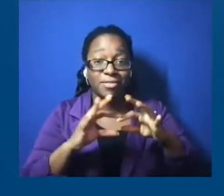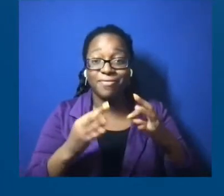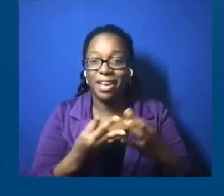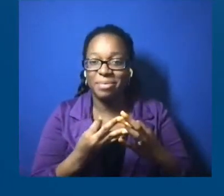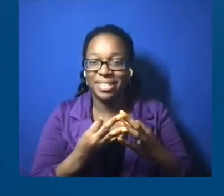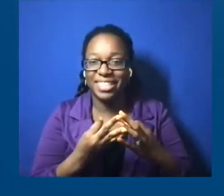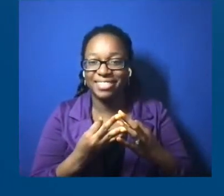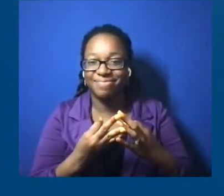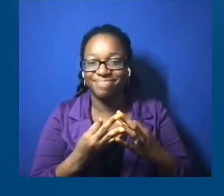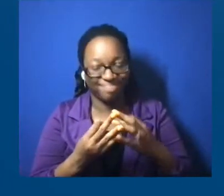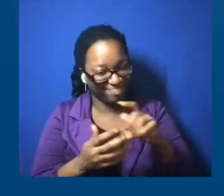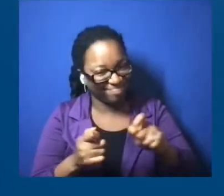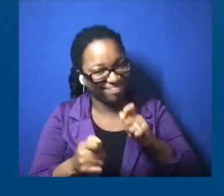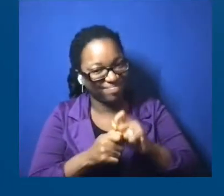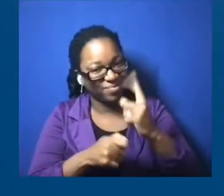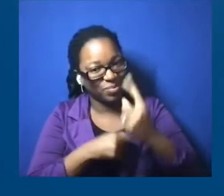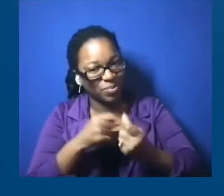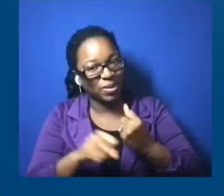year ago.